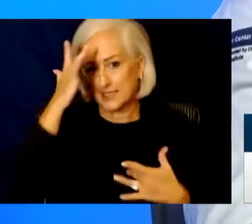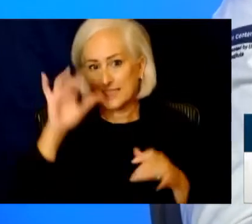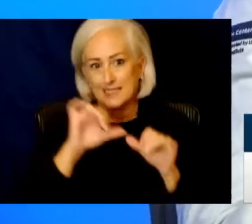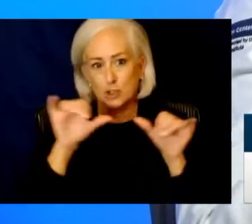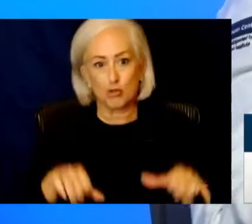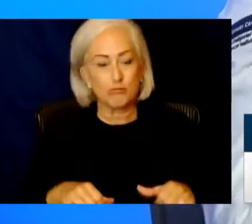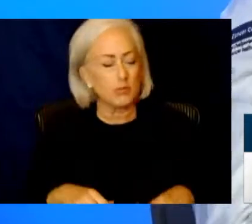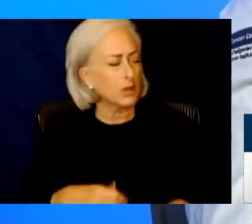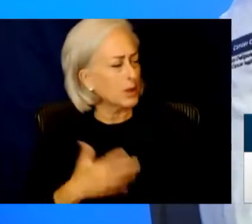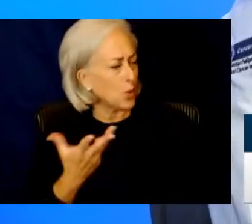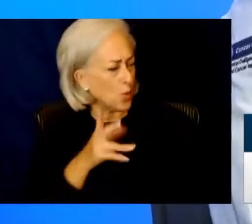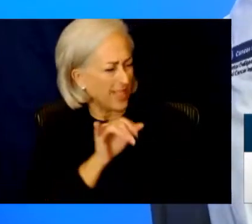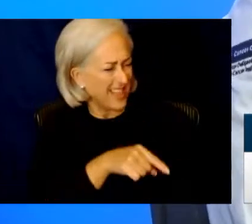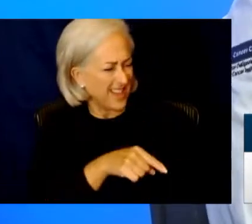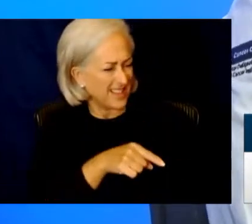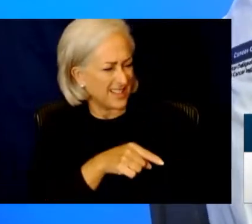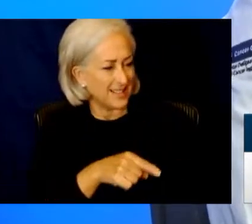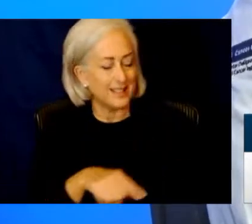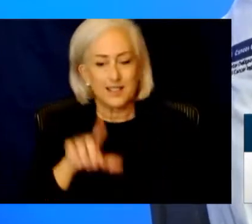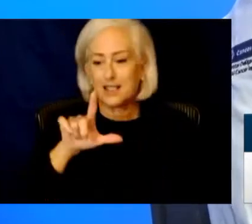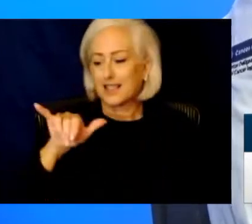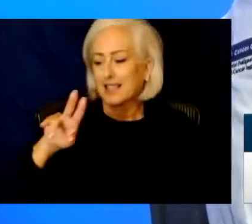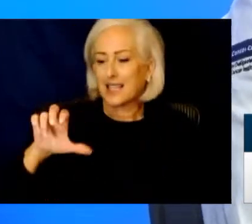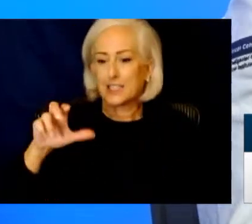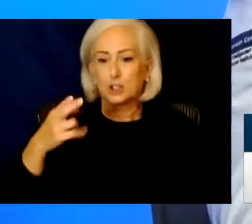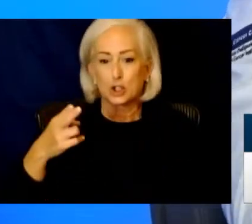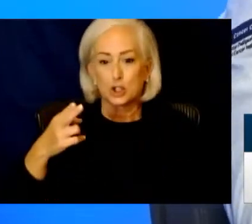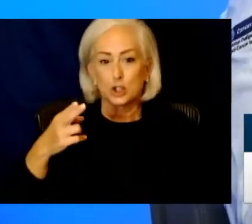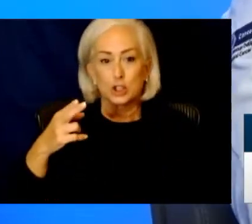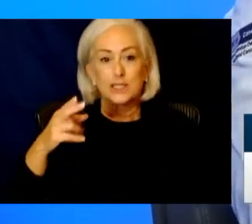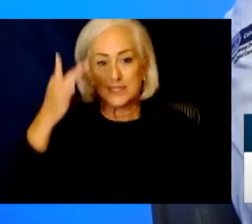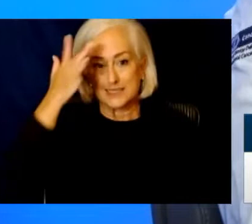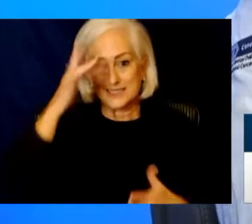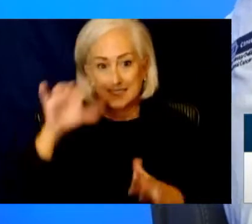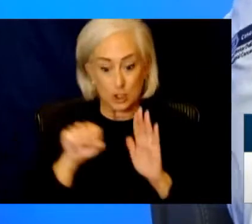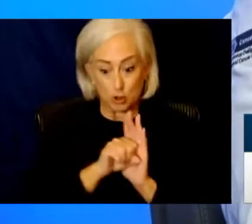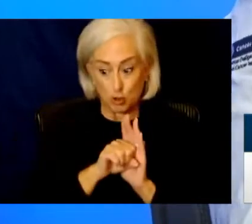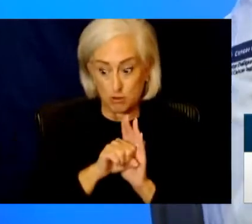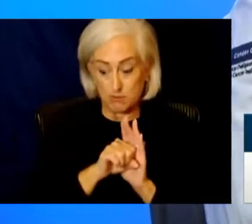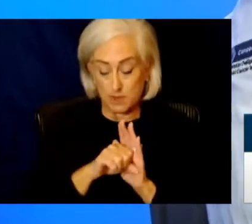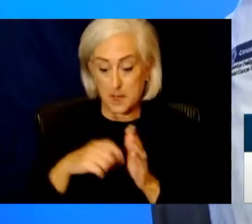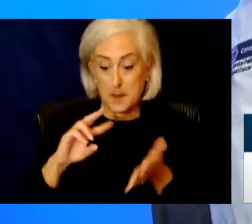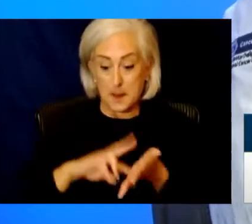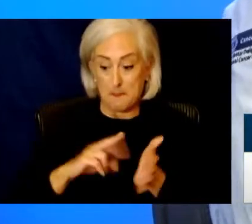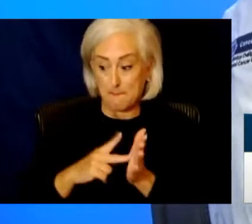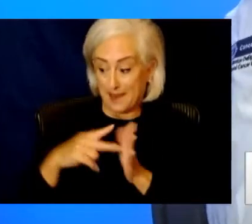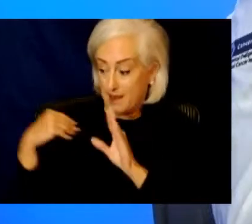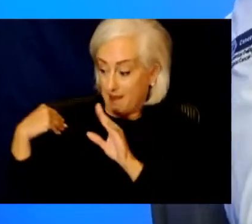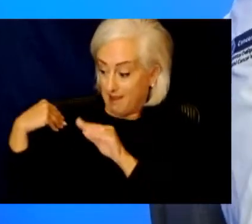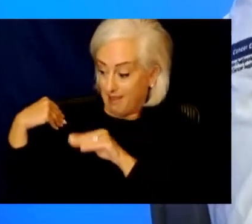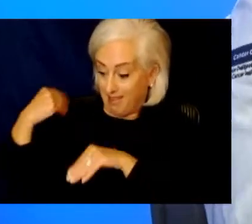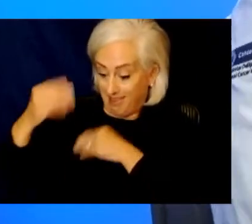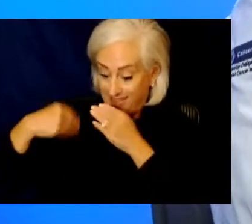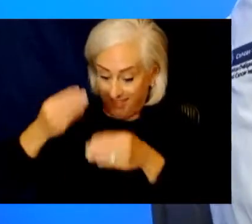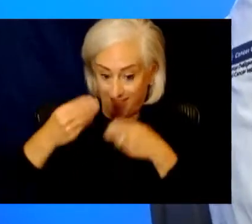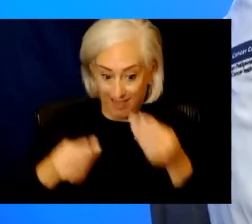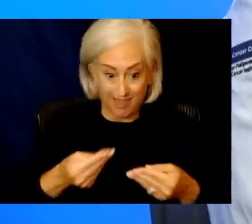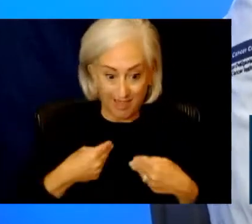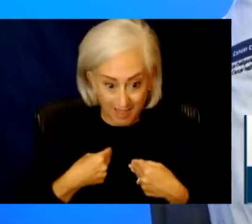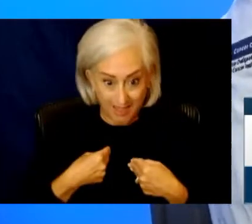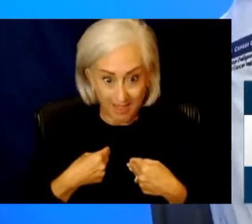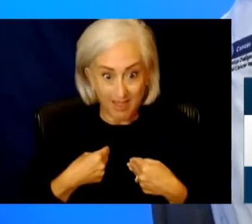syndrome is where you inherit that mismatch repair deficiency. So these genes are already knocked out at birth, and that's when you